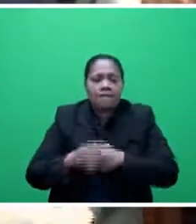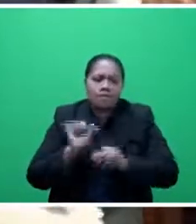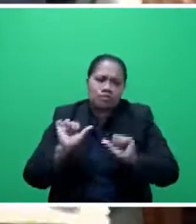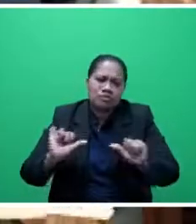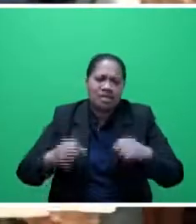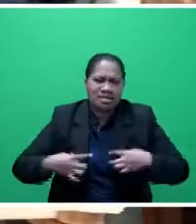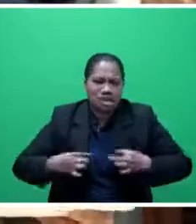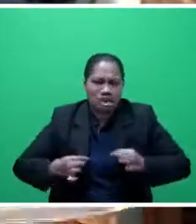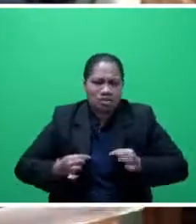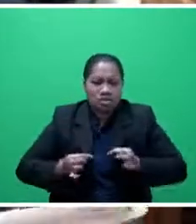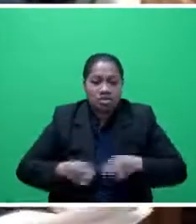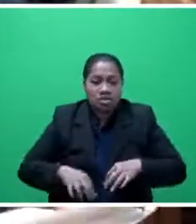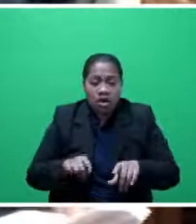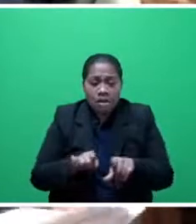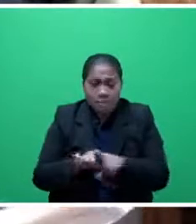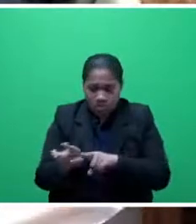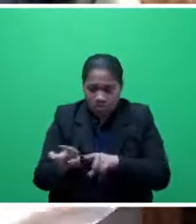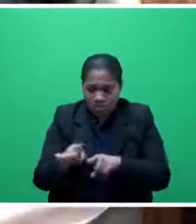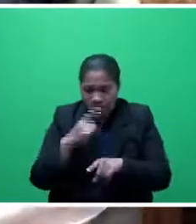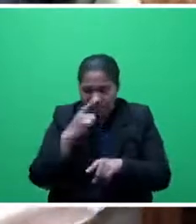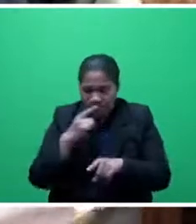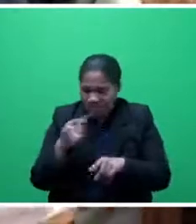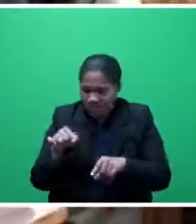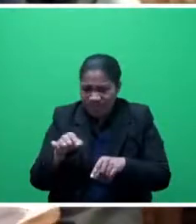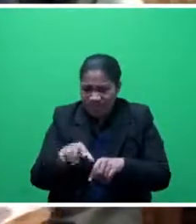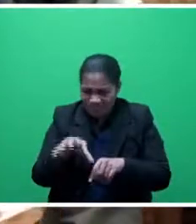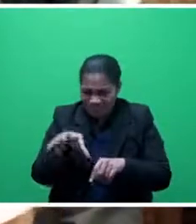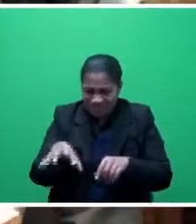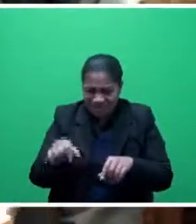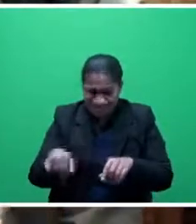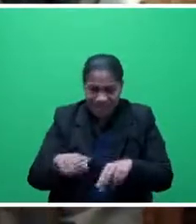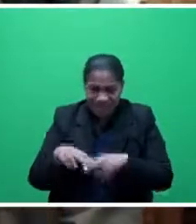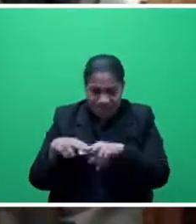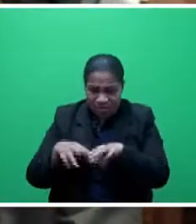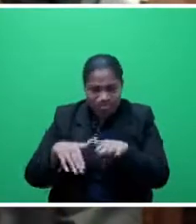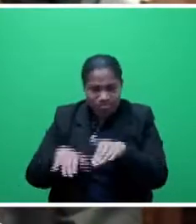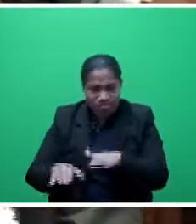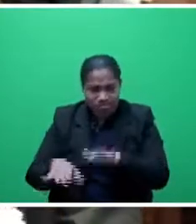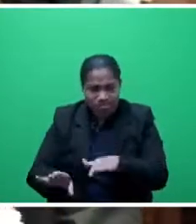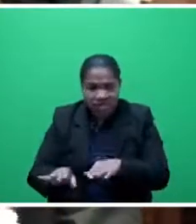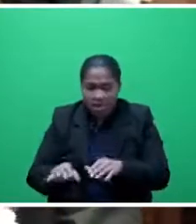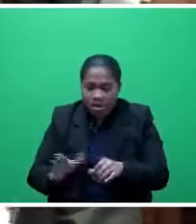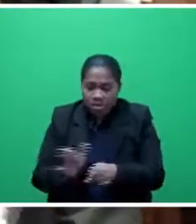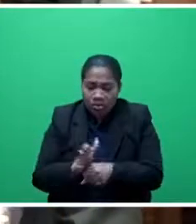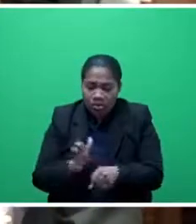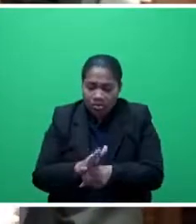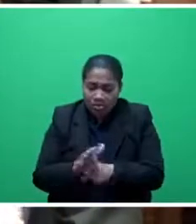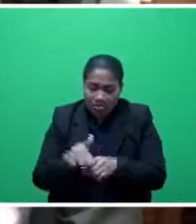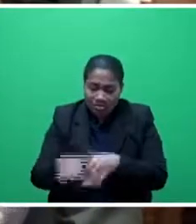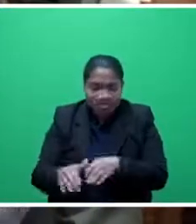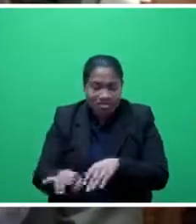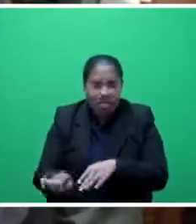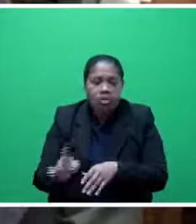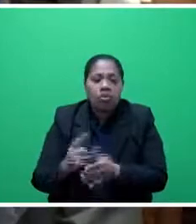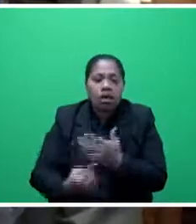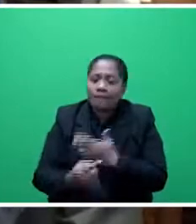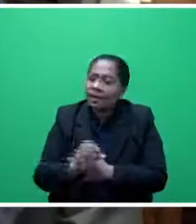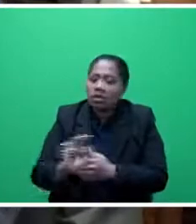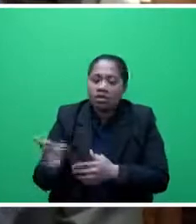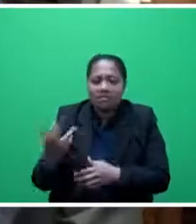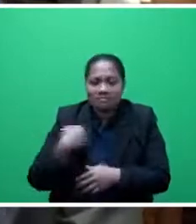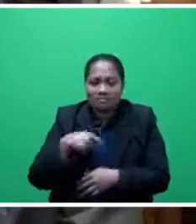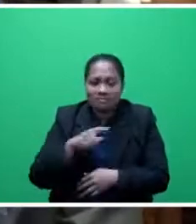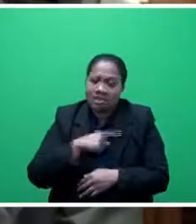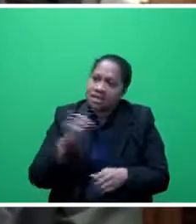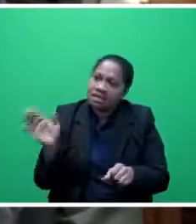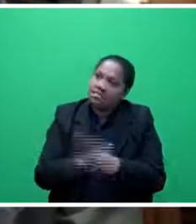when they make clothes, it's not for us. They essentially make it for the outside market. They make suits, etc. Most of the women's clothing that